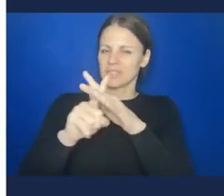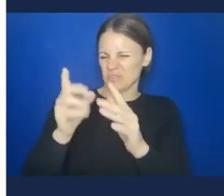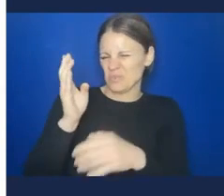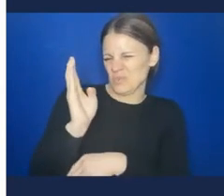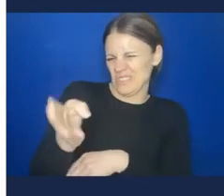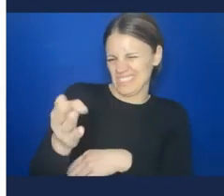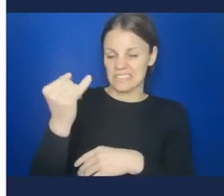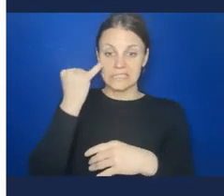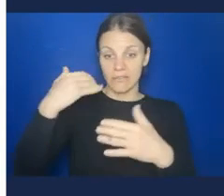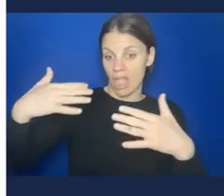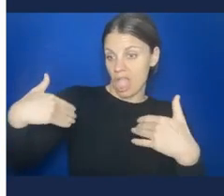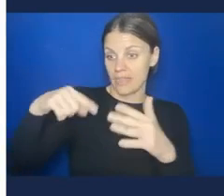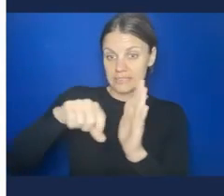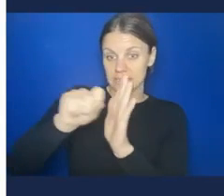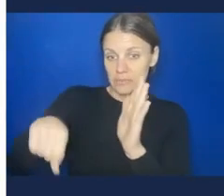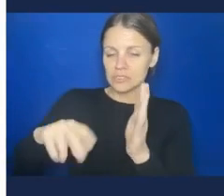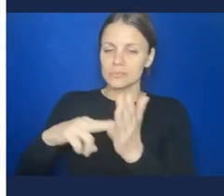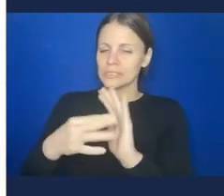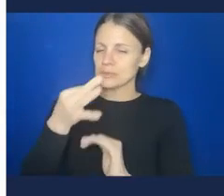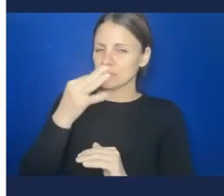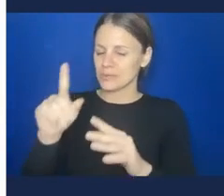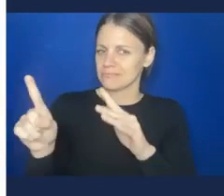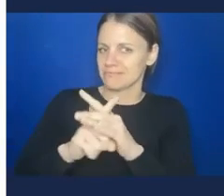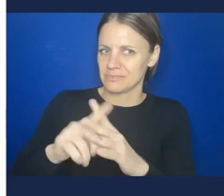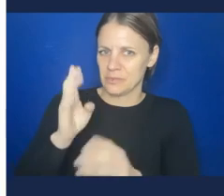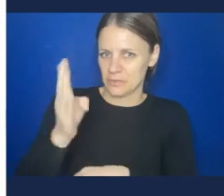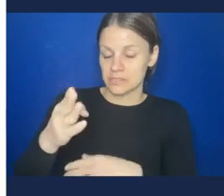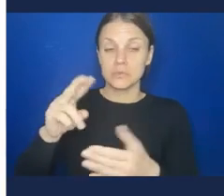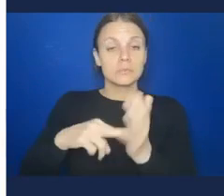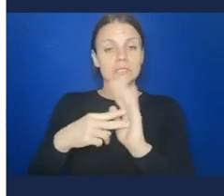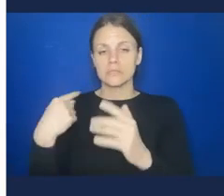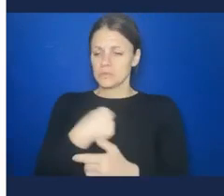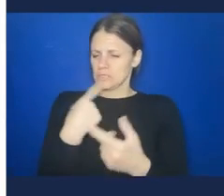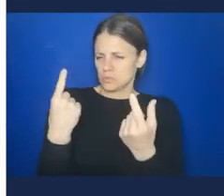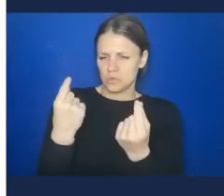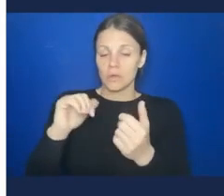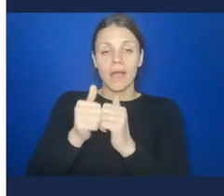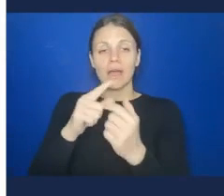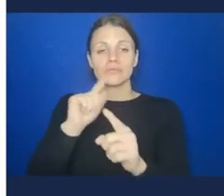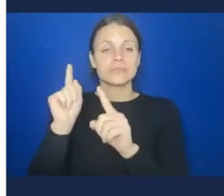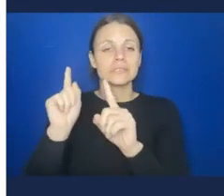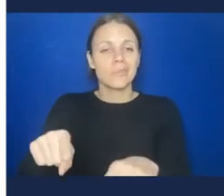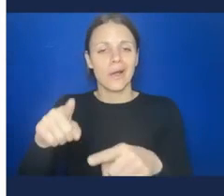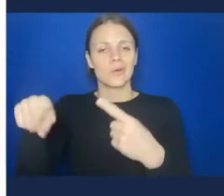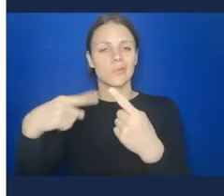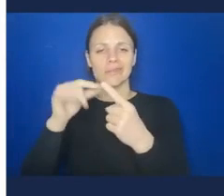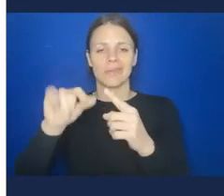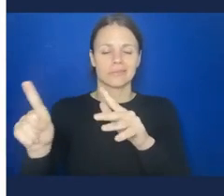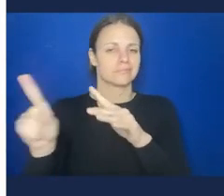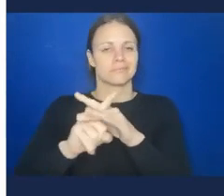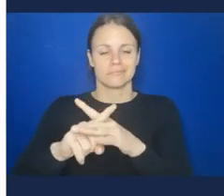it will likely happen very soon. So the question is, what are we going to do? How are we going to respond in these times of crisis?